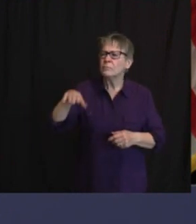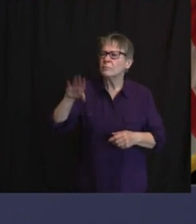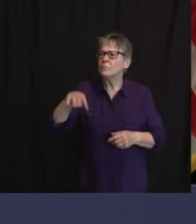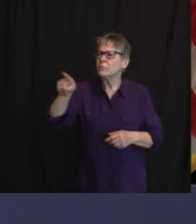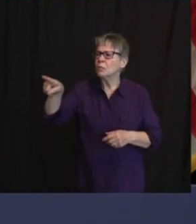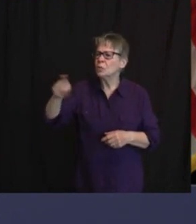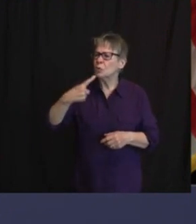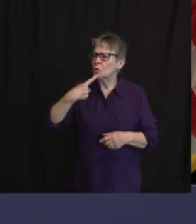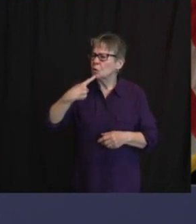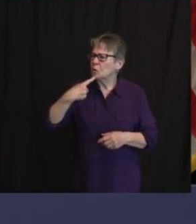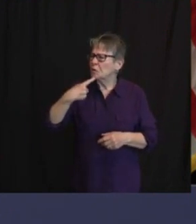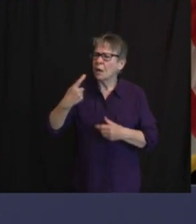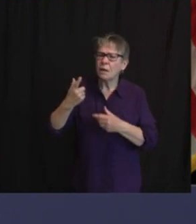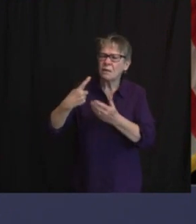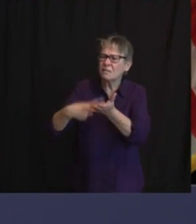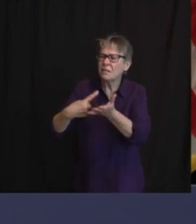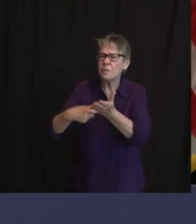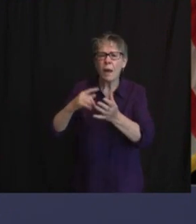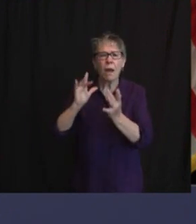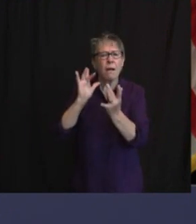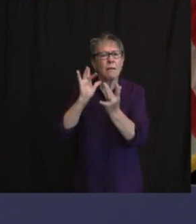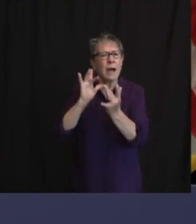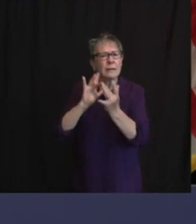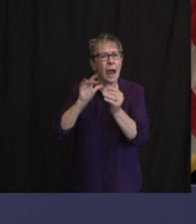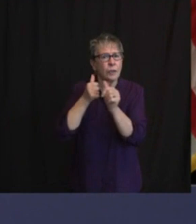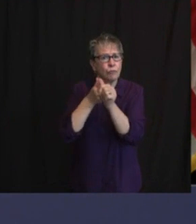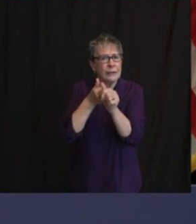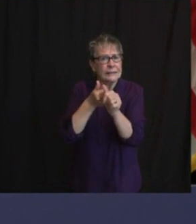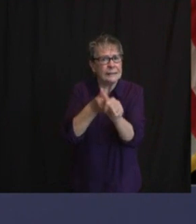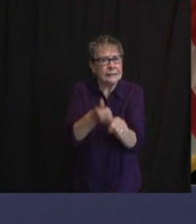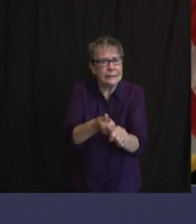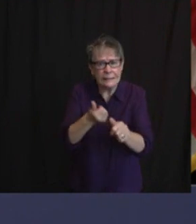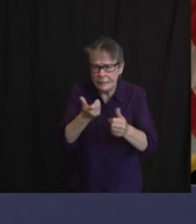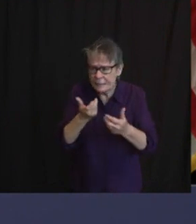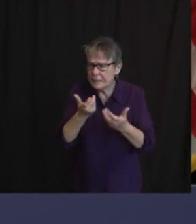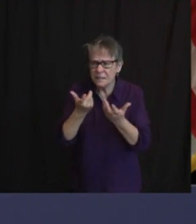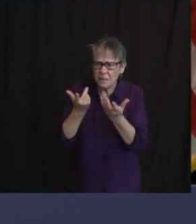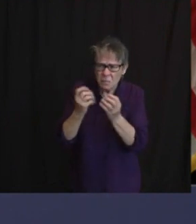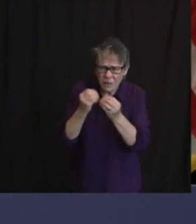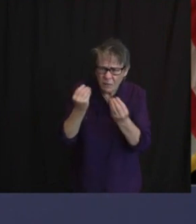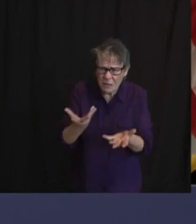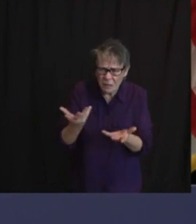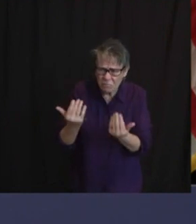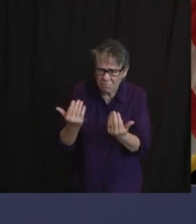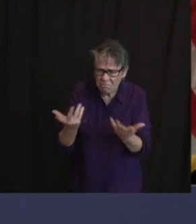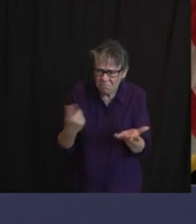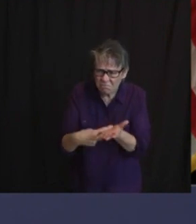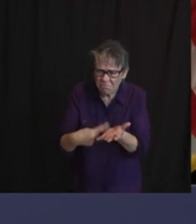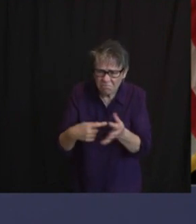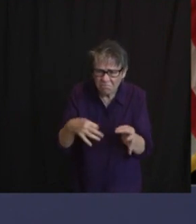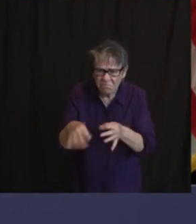date. And just a couple on unemployment. Some people have received regular unemployment benefits, who have received